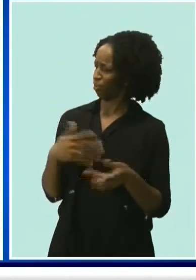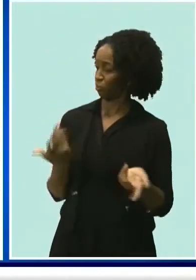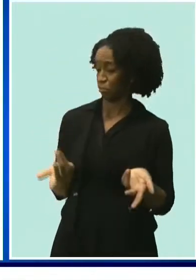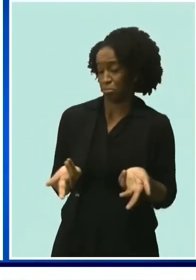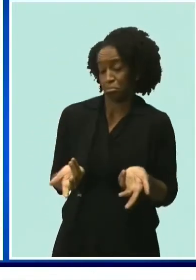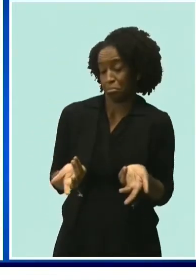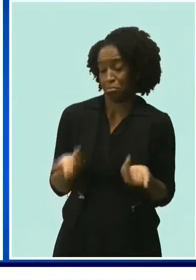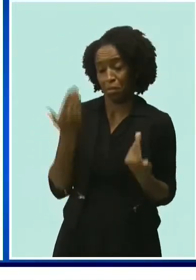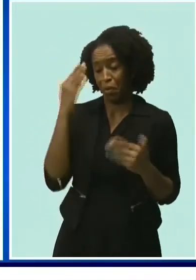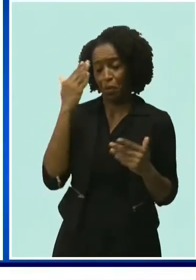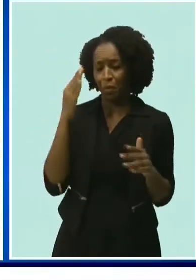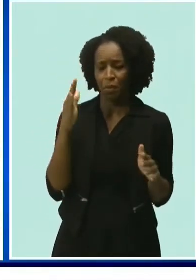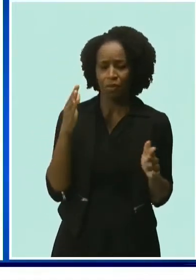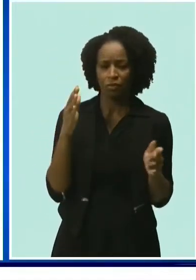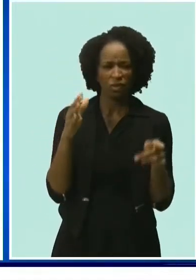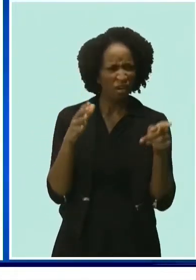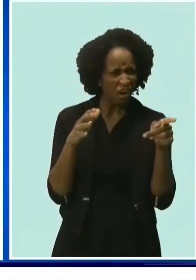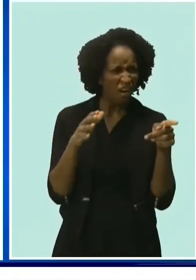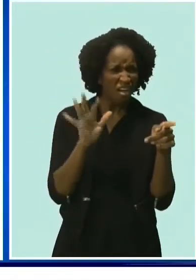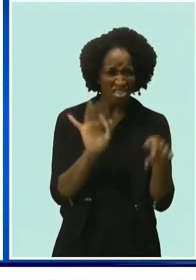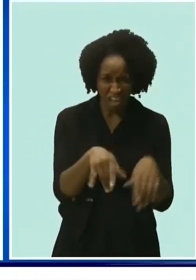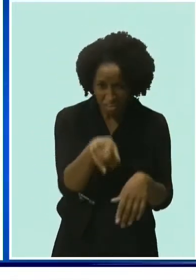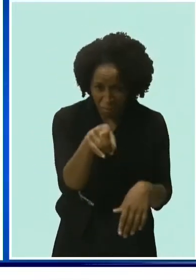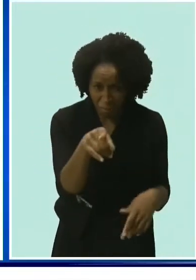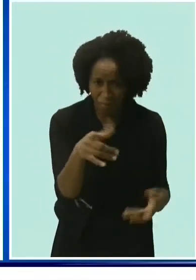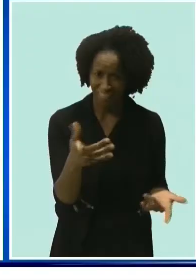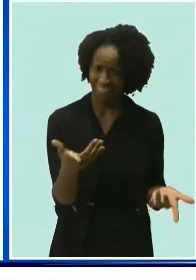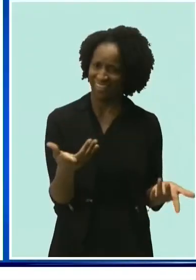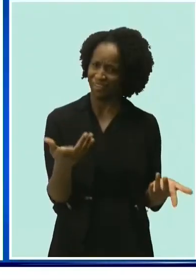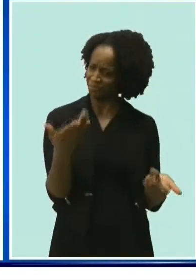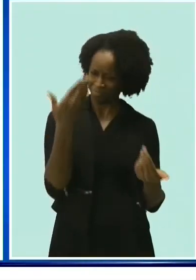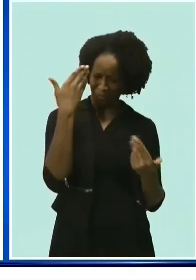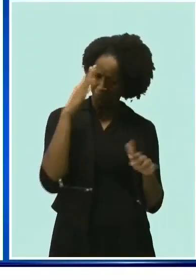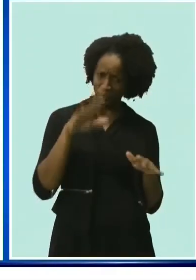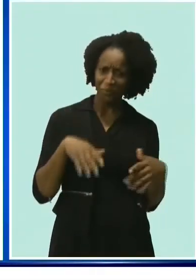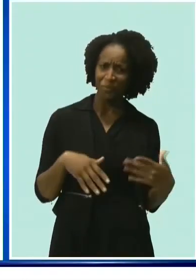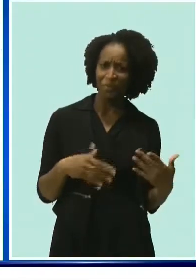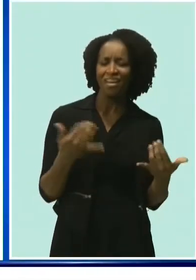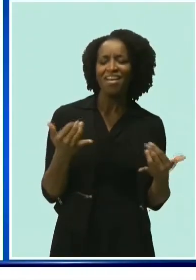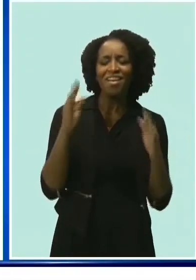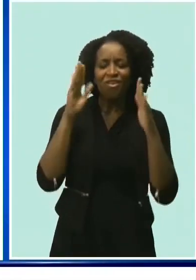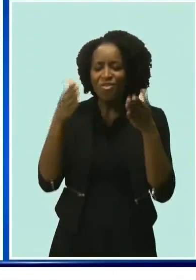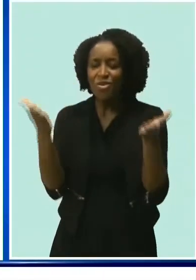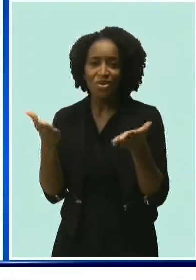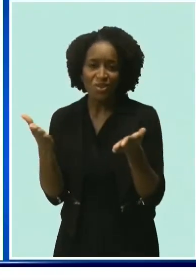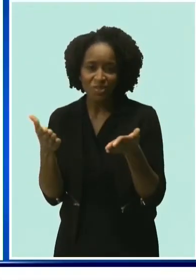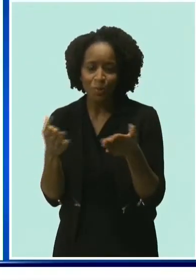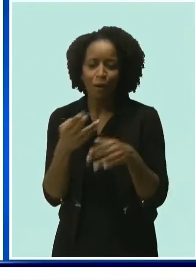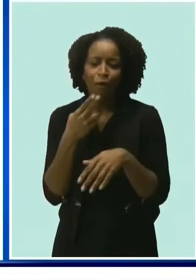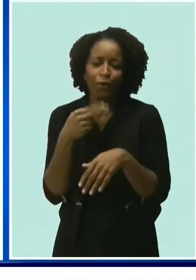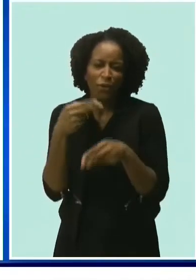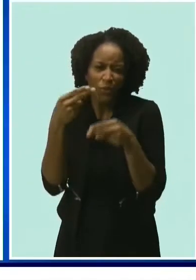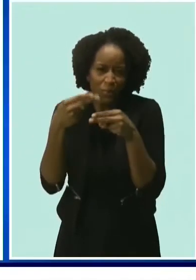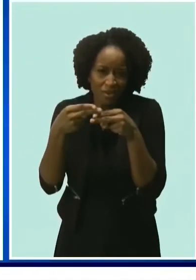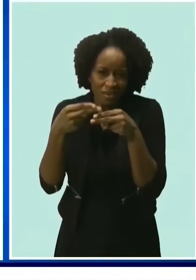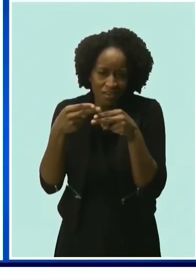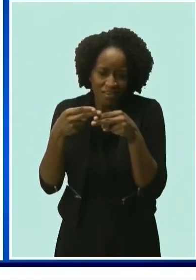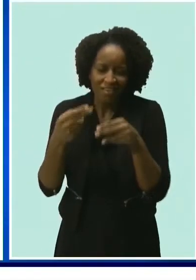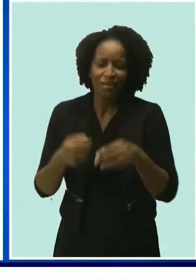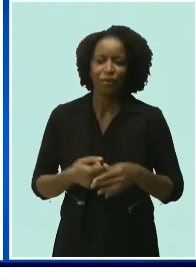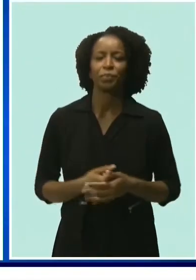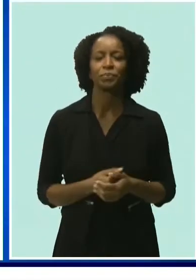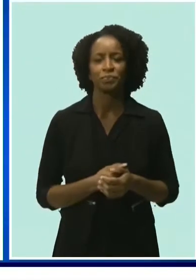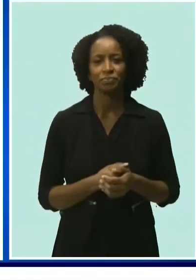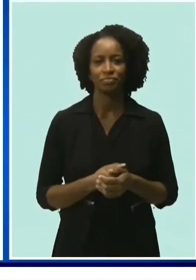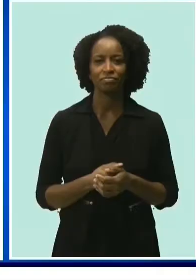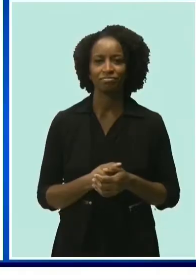that's our focus tonight, nicknames and why they're so popular. We used to see them all around, up and down.